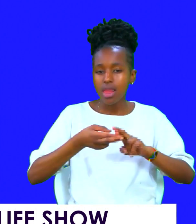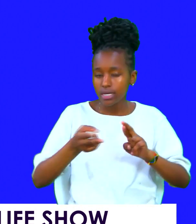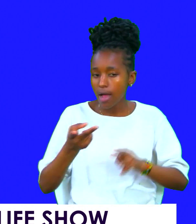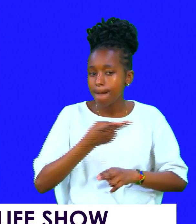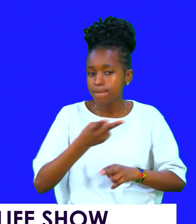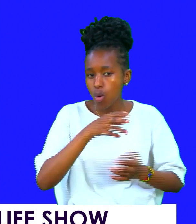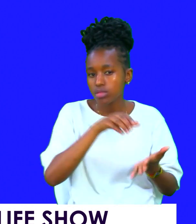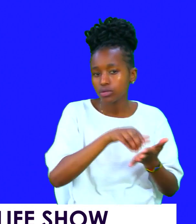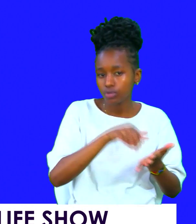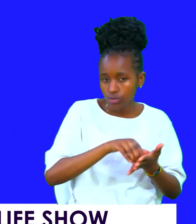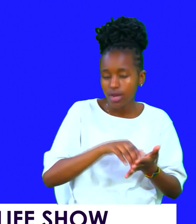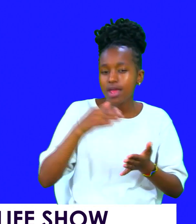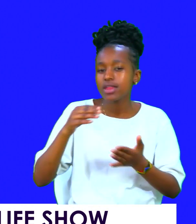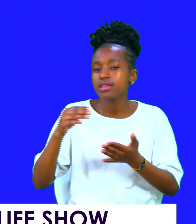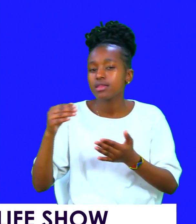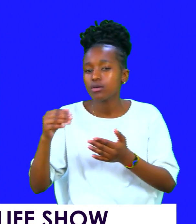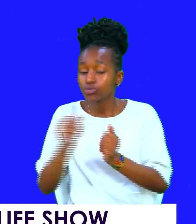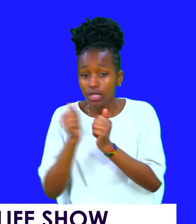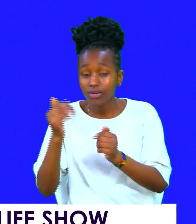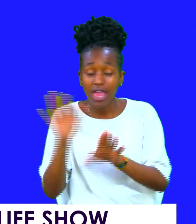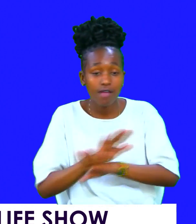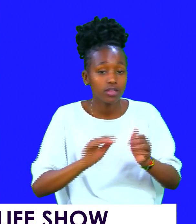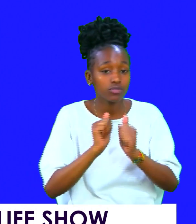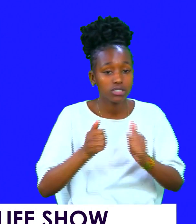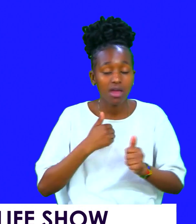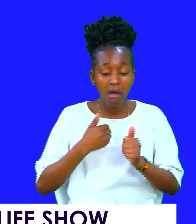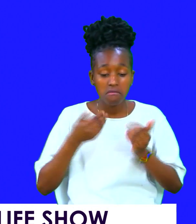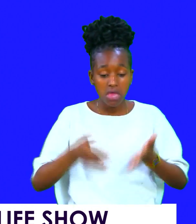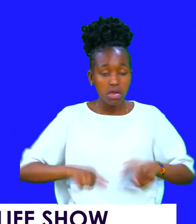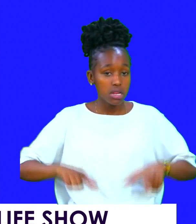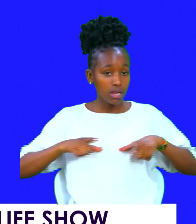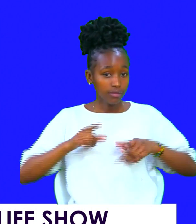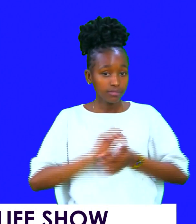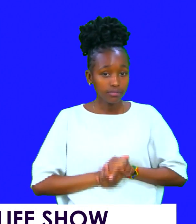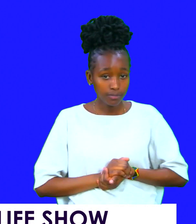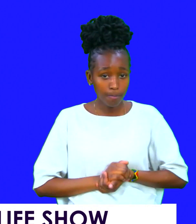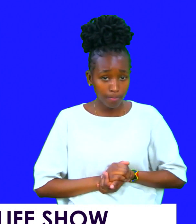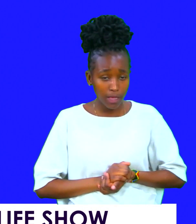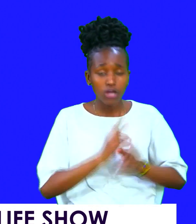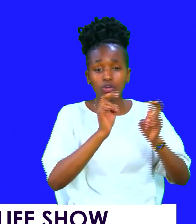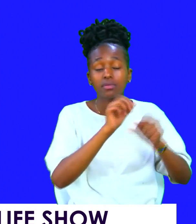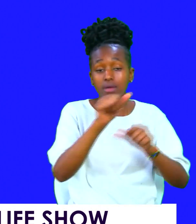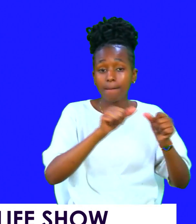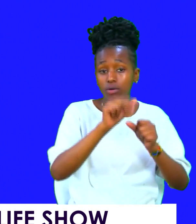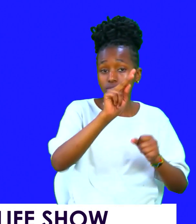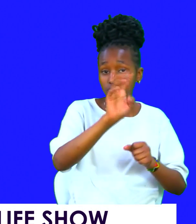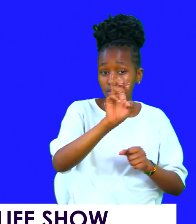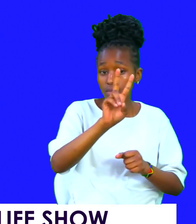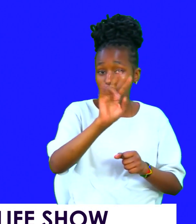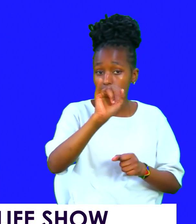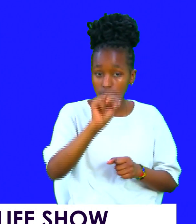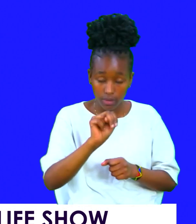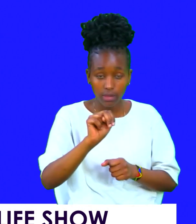of life. In Kevin Carter's case, Kevin Carter rose to